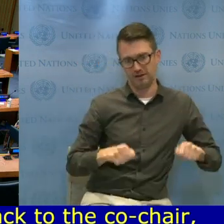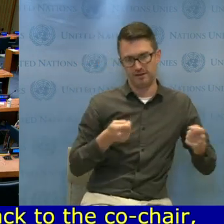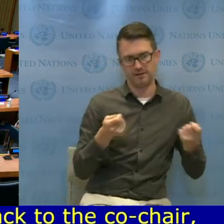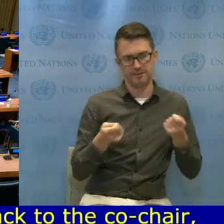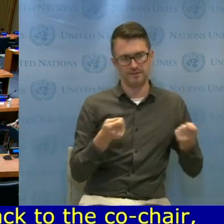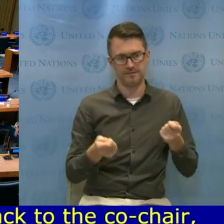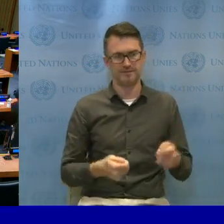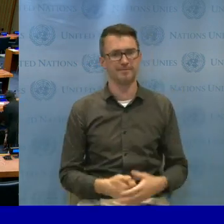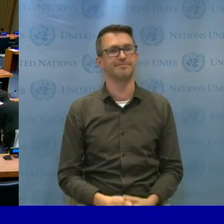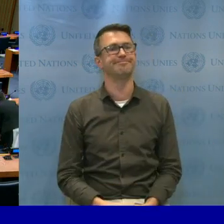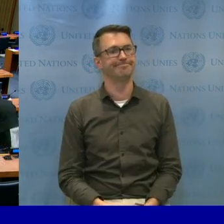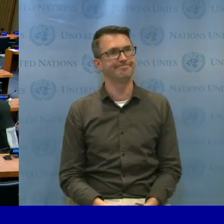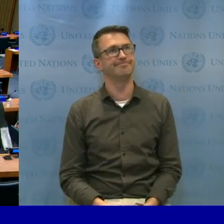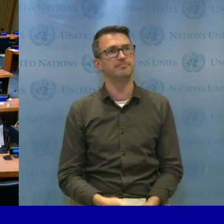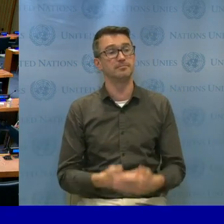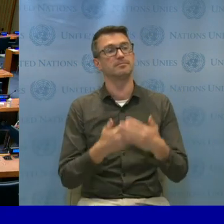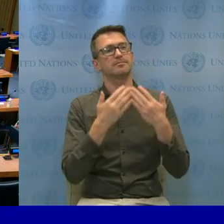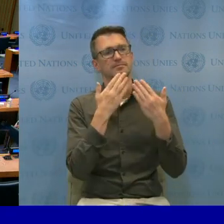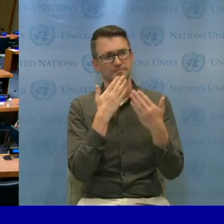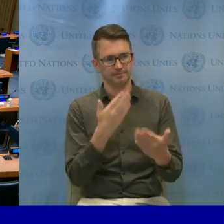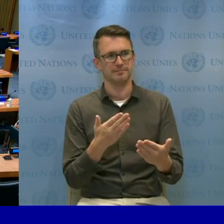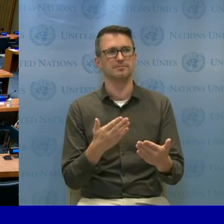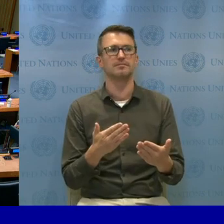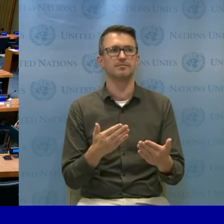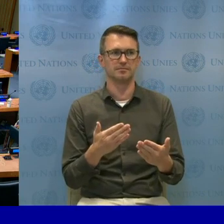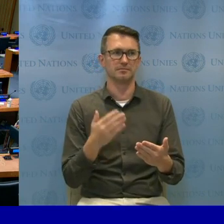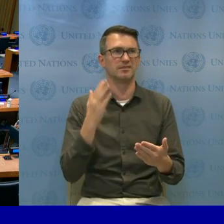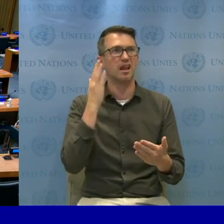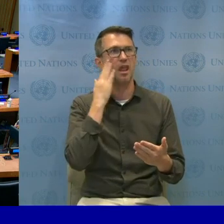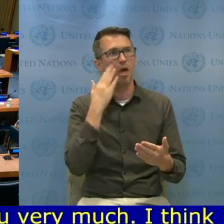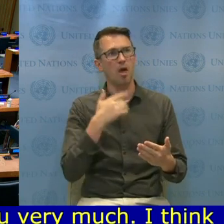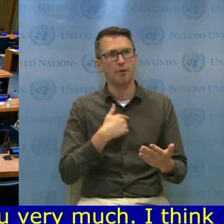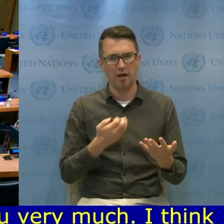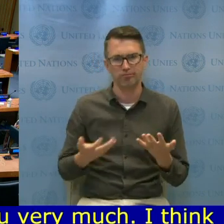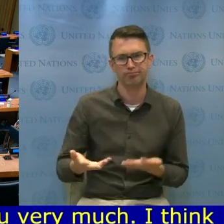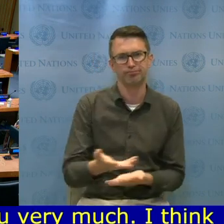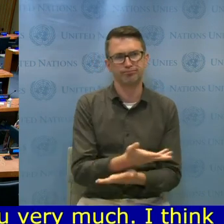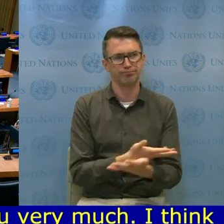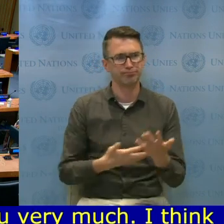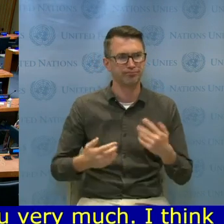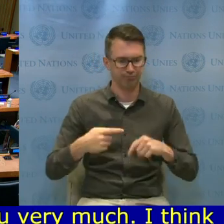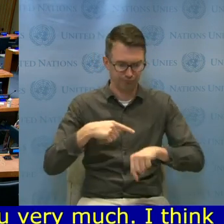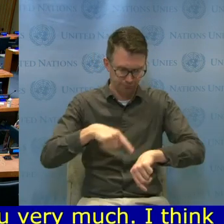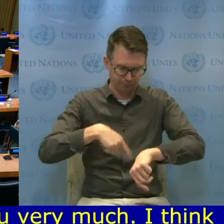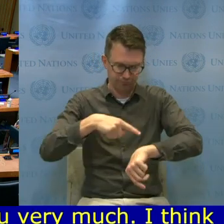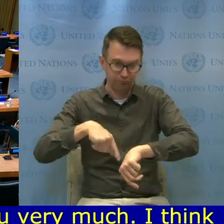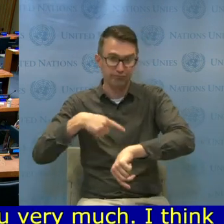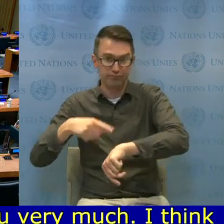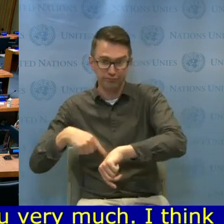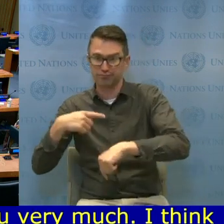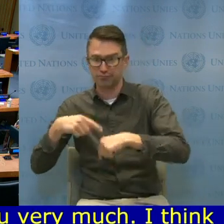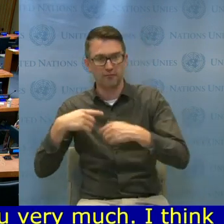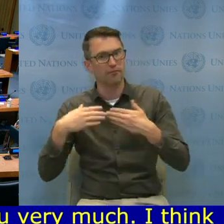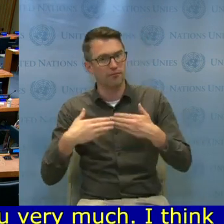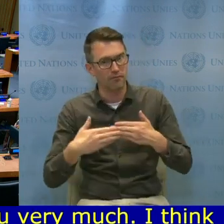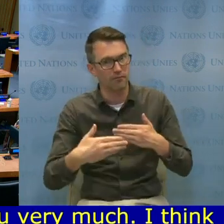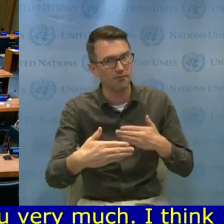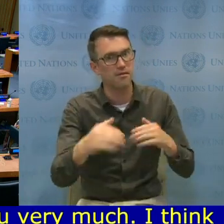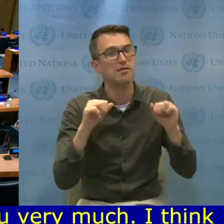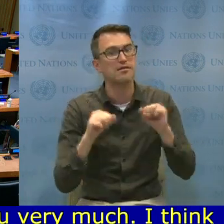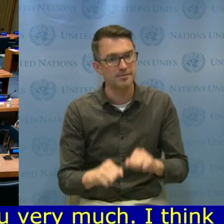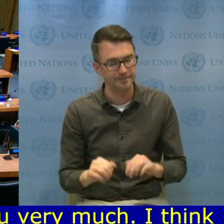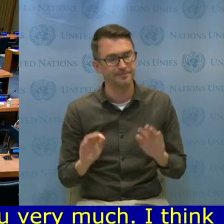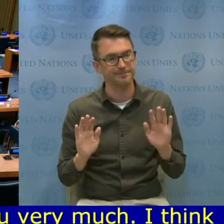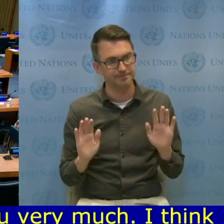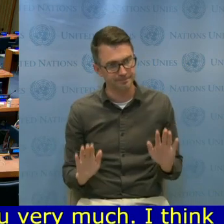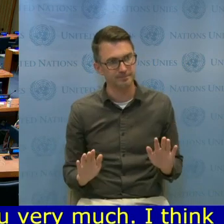each other for a long time. It has been an amazingly inspiring and rich discussion. And